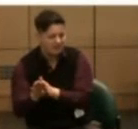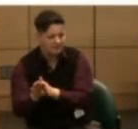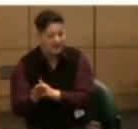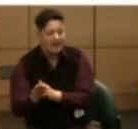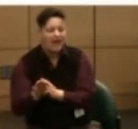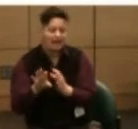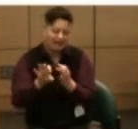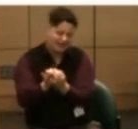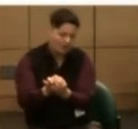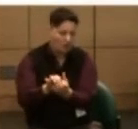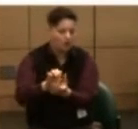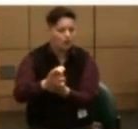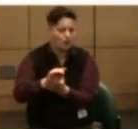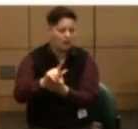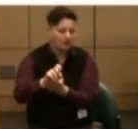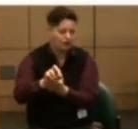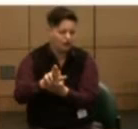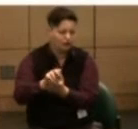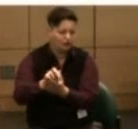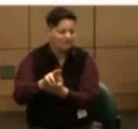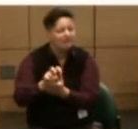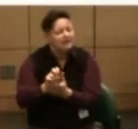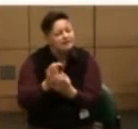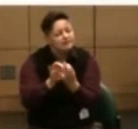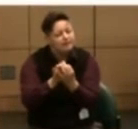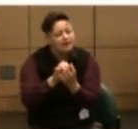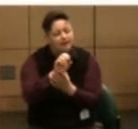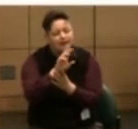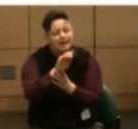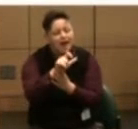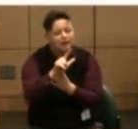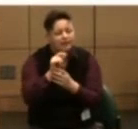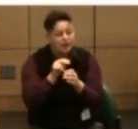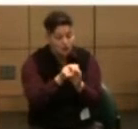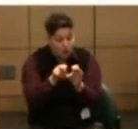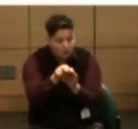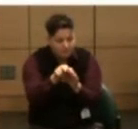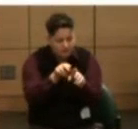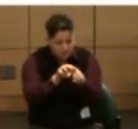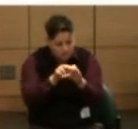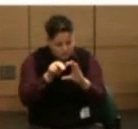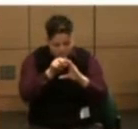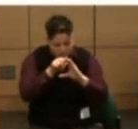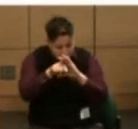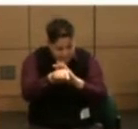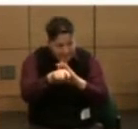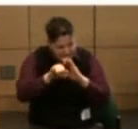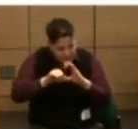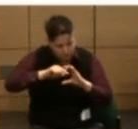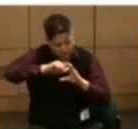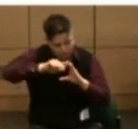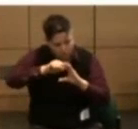nerve canal, which is the little canal that the nerve runs straight into the cochlea.